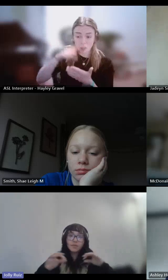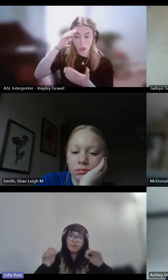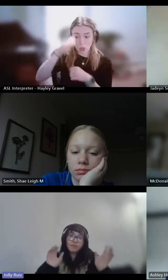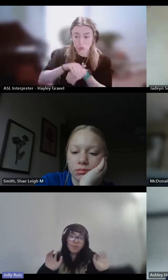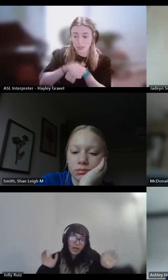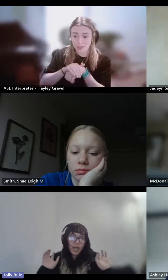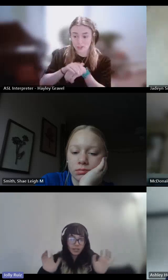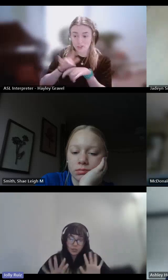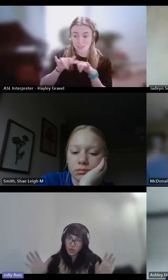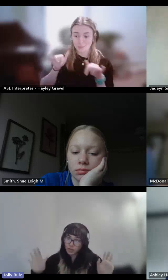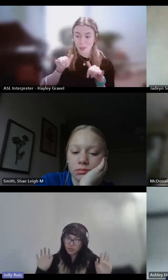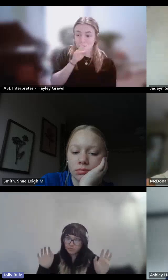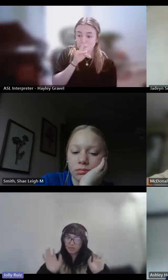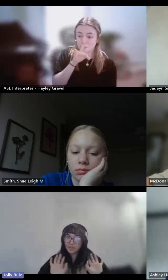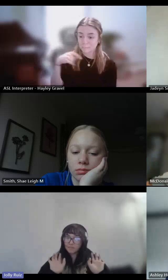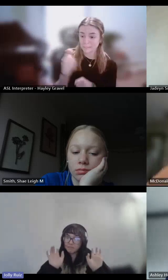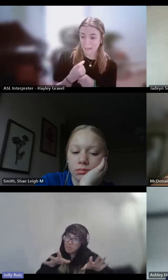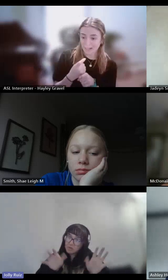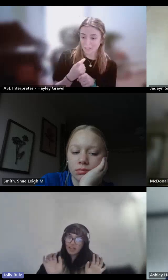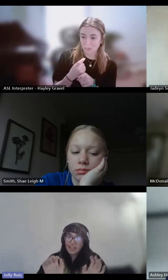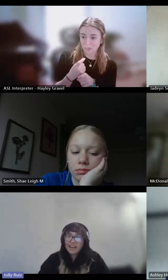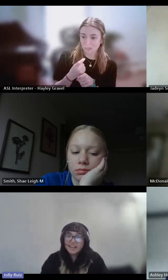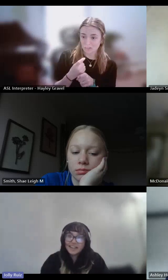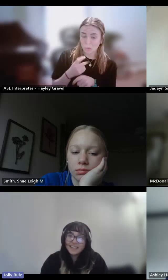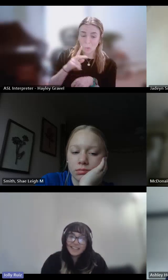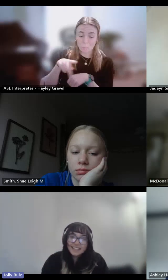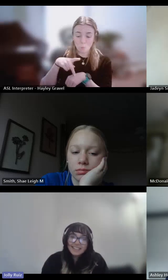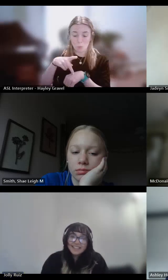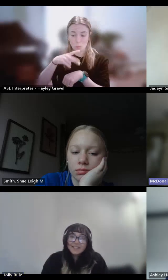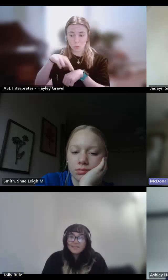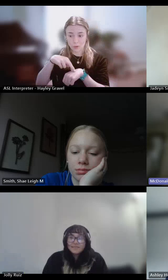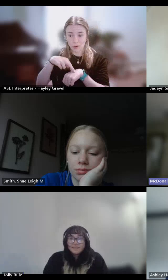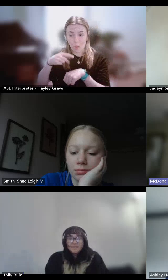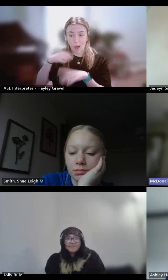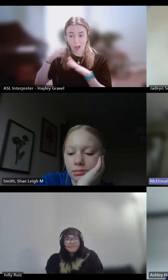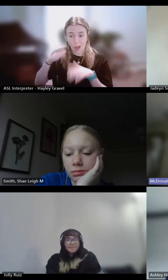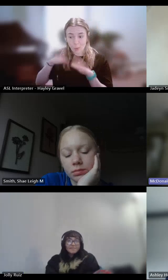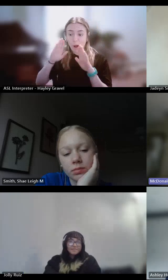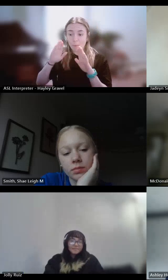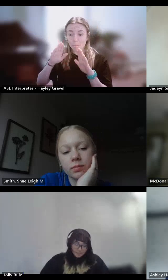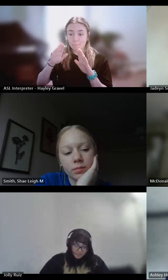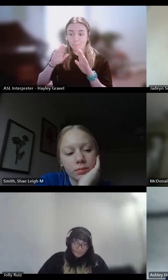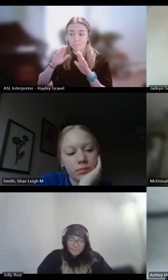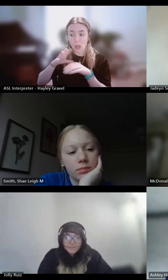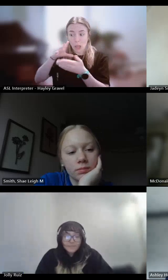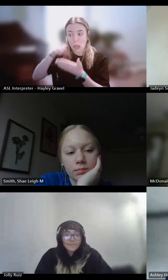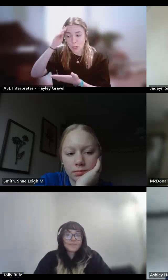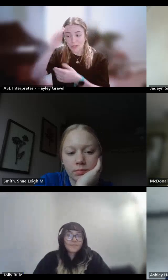than before. But yeah, I just wanted to maybe throw that there. Yeah, thank you for that.